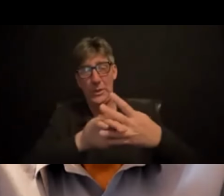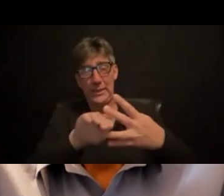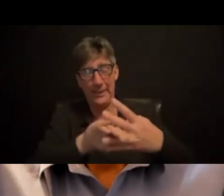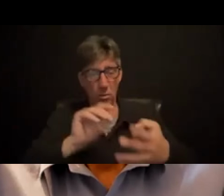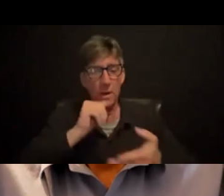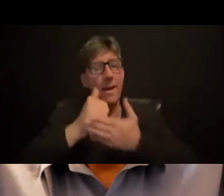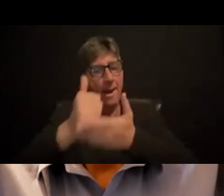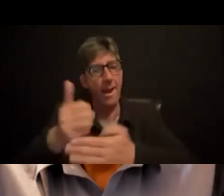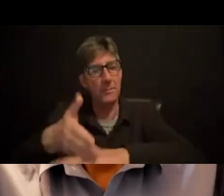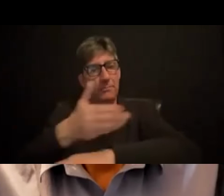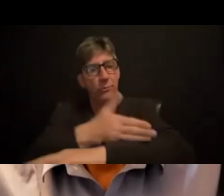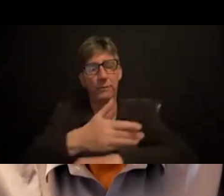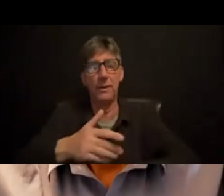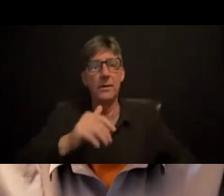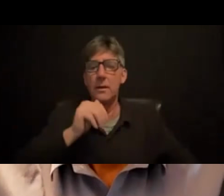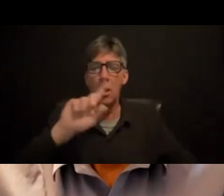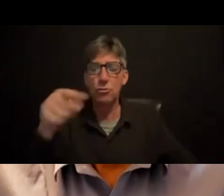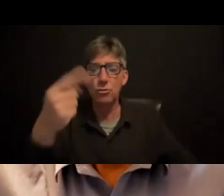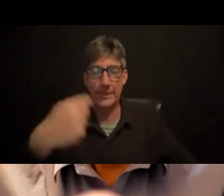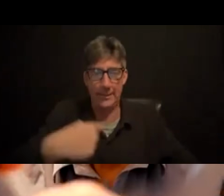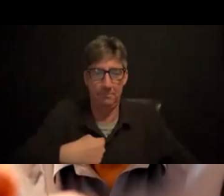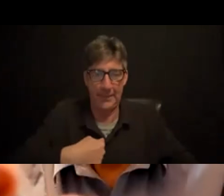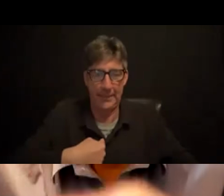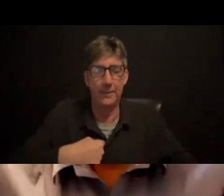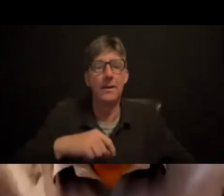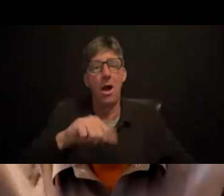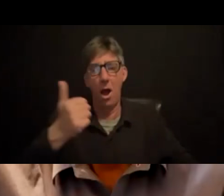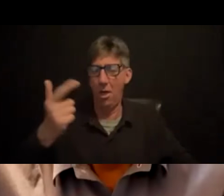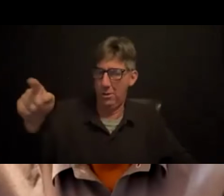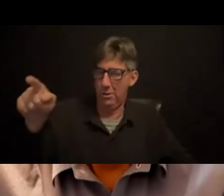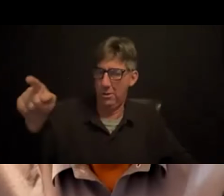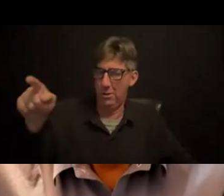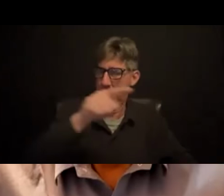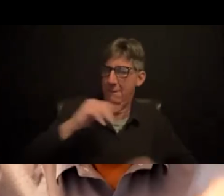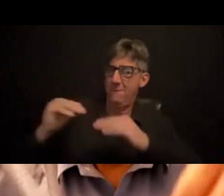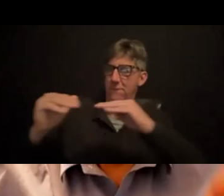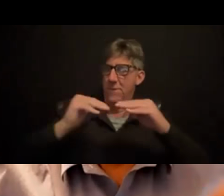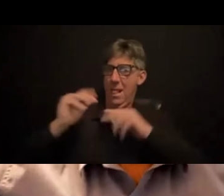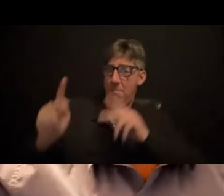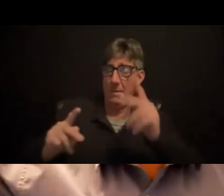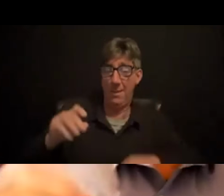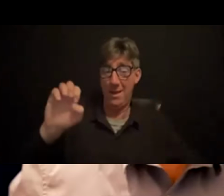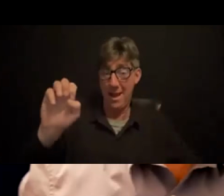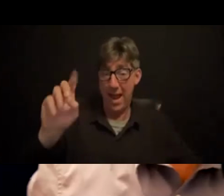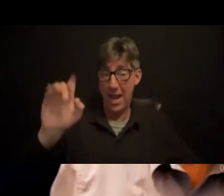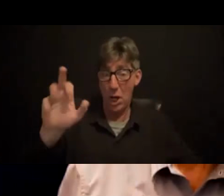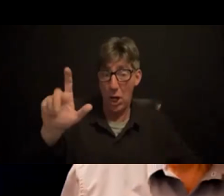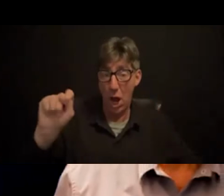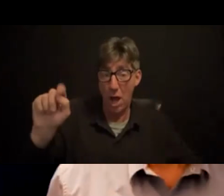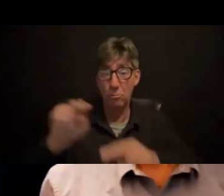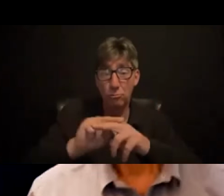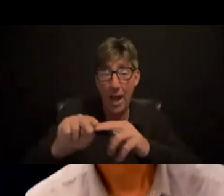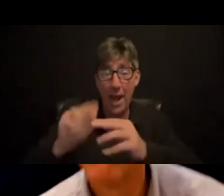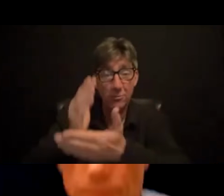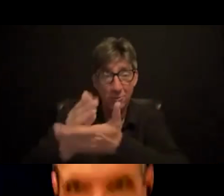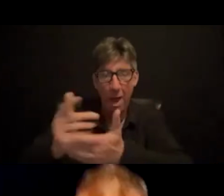This is not me, just me saying this. This is also fellow people at my train stop at Endicott, and then other people, colleagues who I